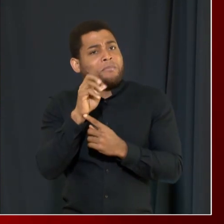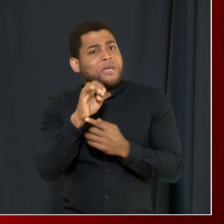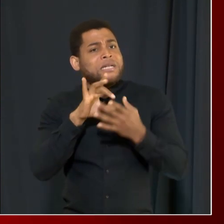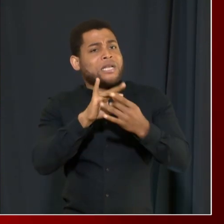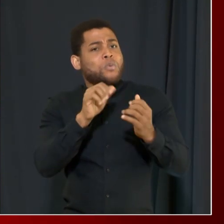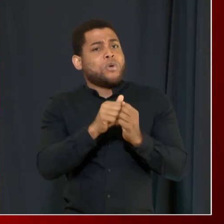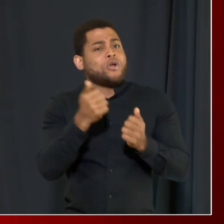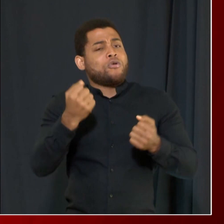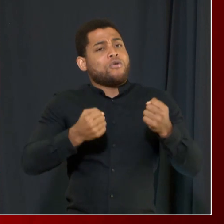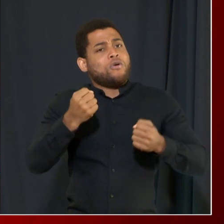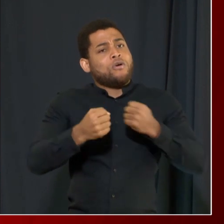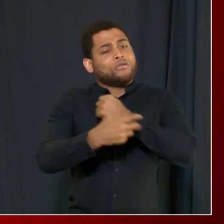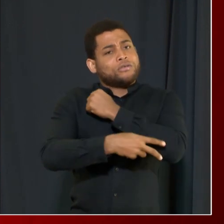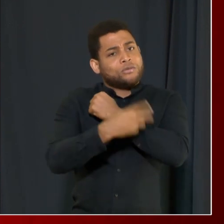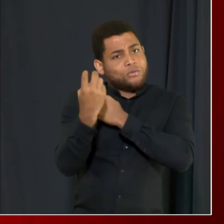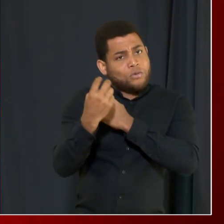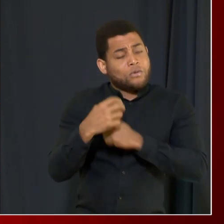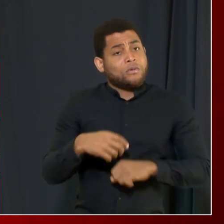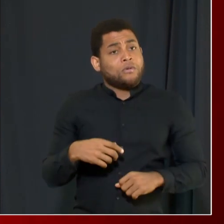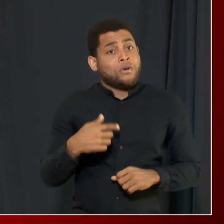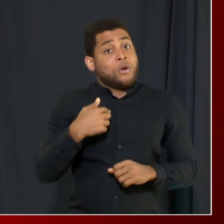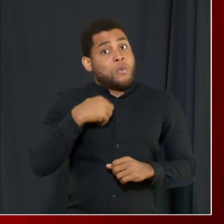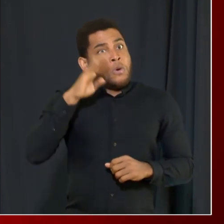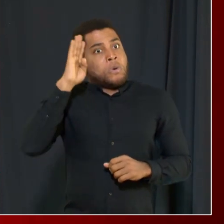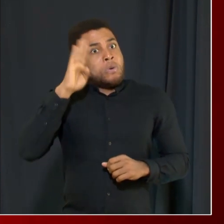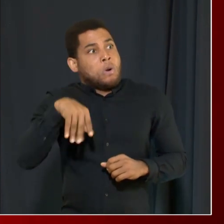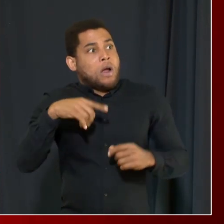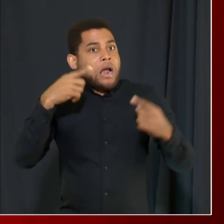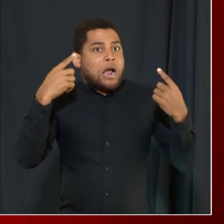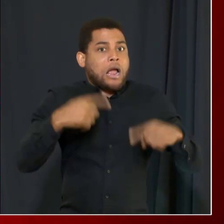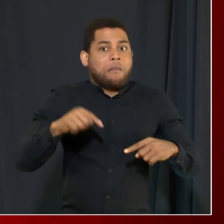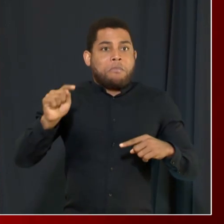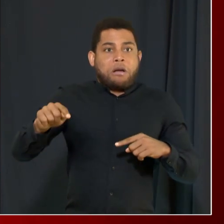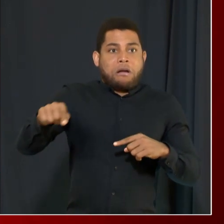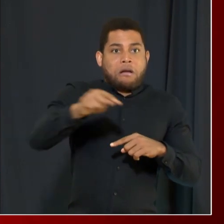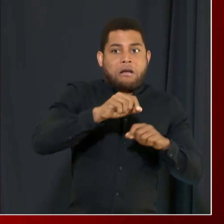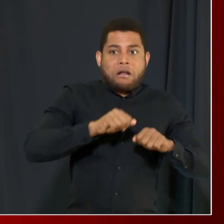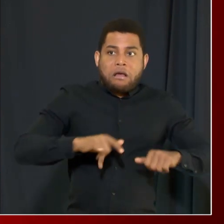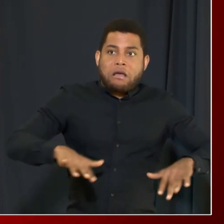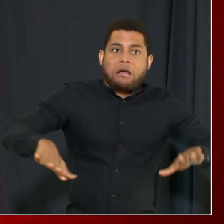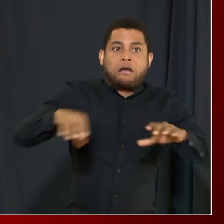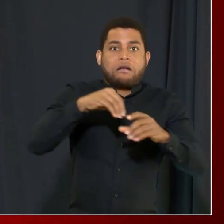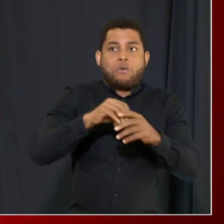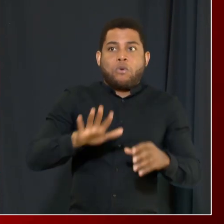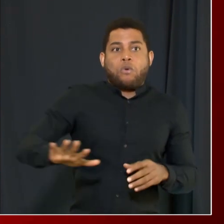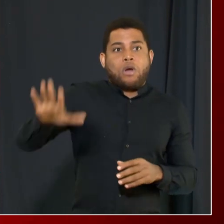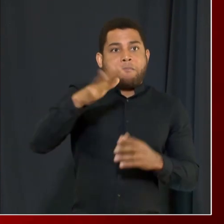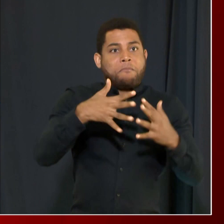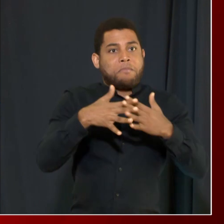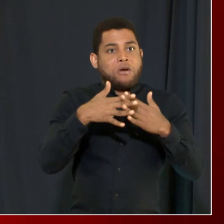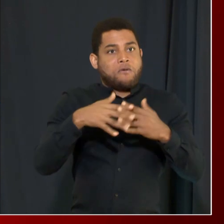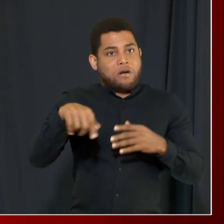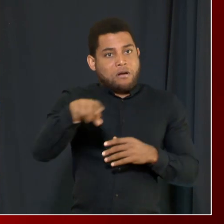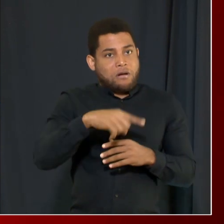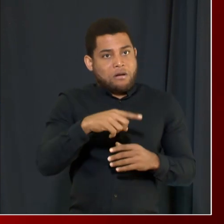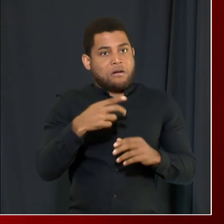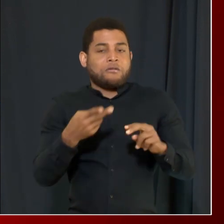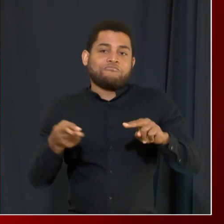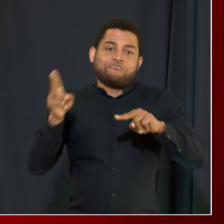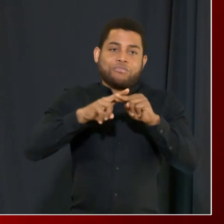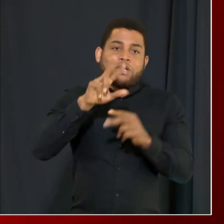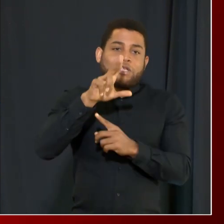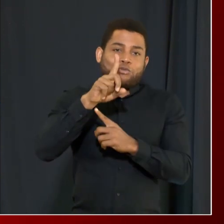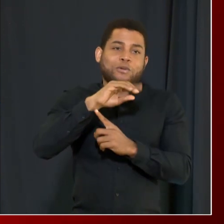is prevalent both here in the district and nationally, which puts us up 31% overall over last year. But we also